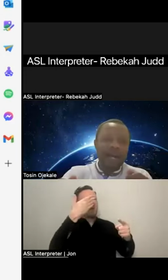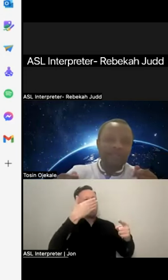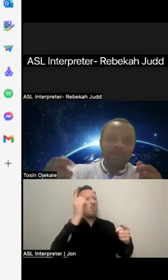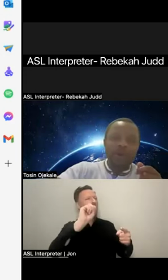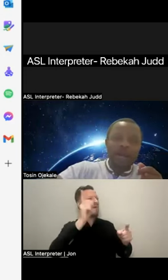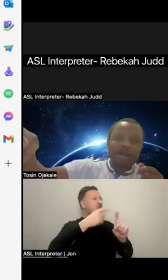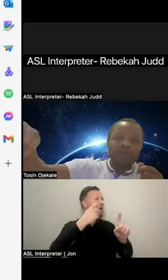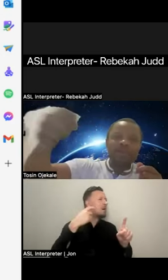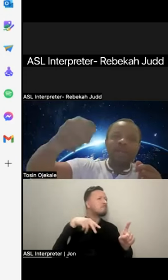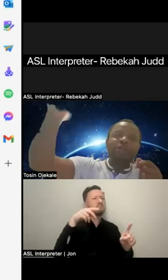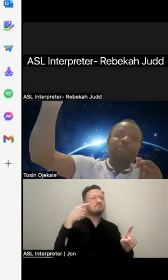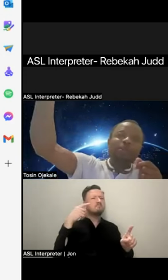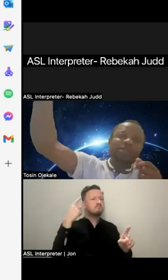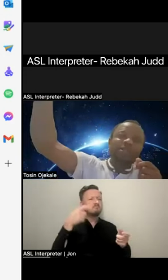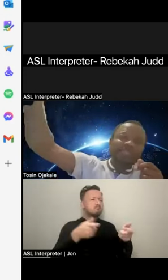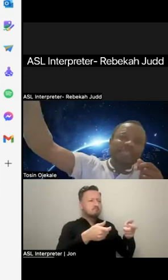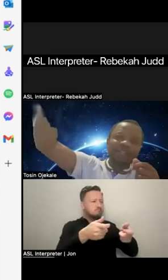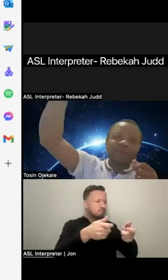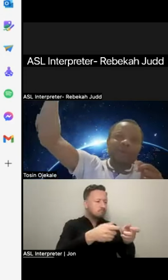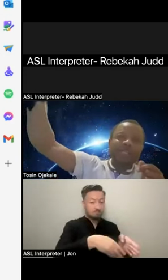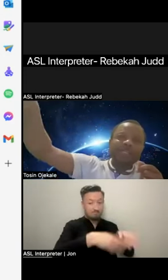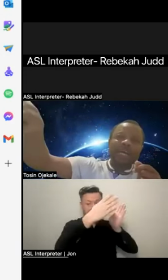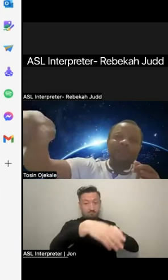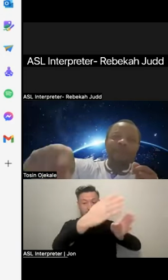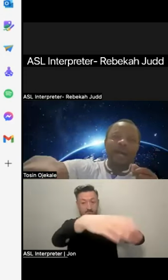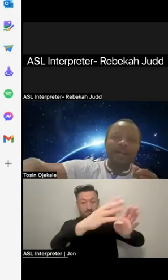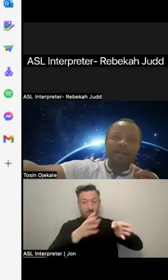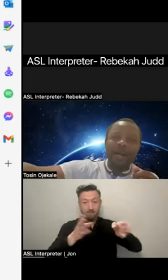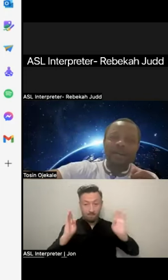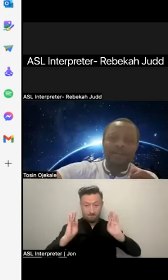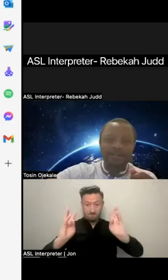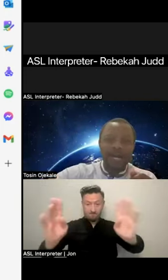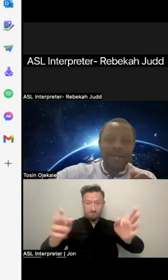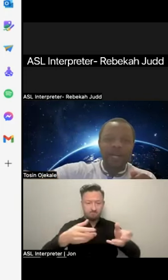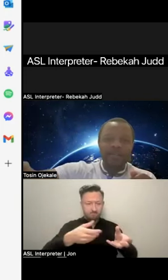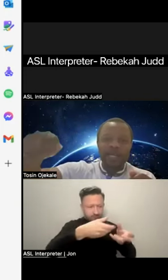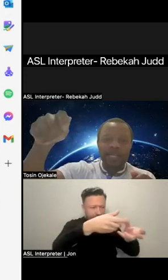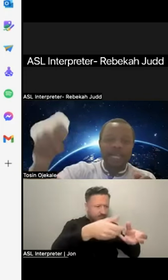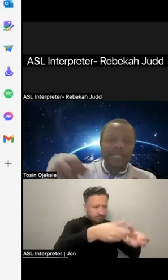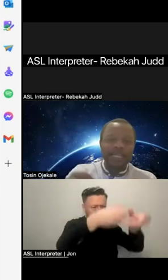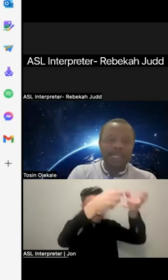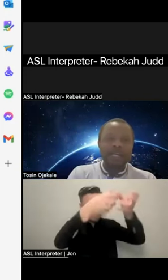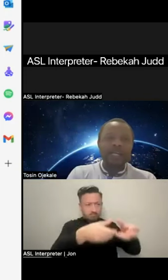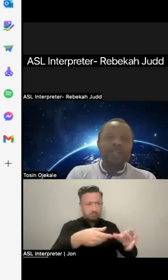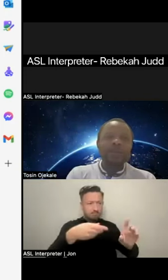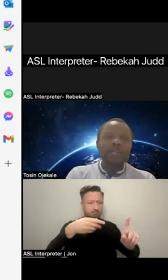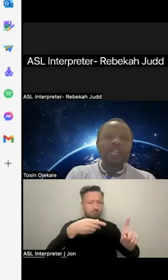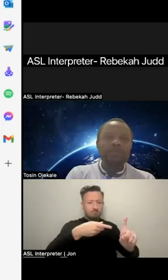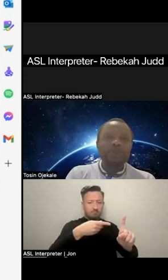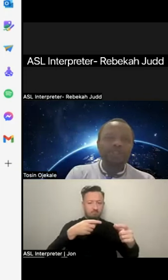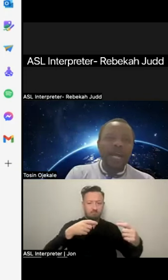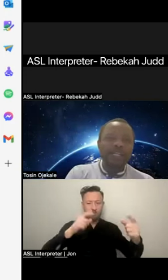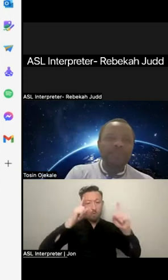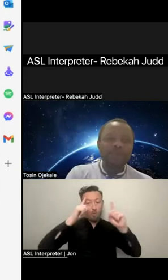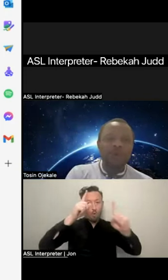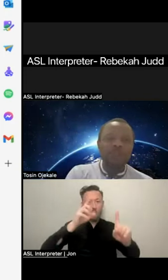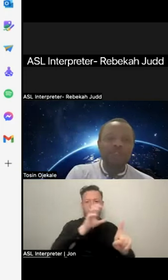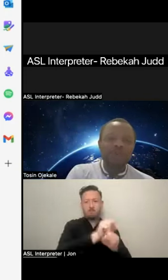the rack. You go around, you put the detector inside of the rack, around the rack manually like that. So it will